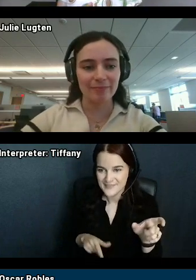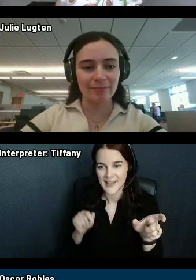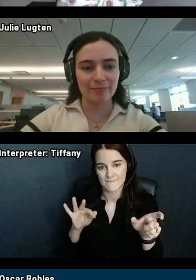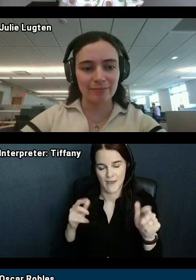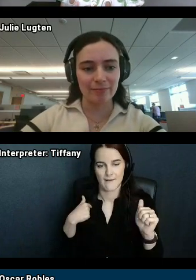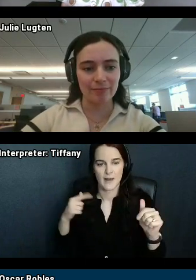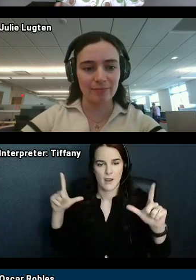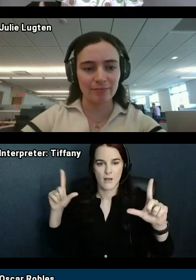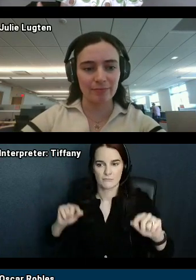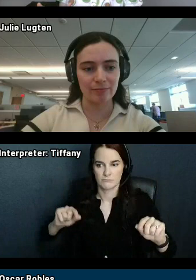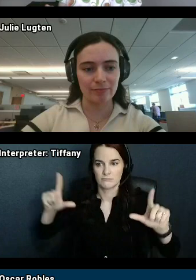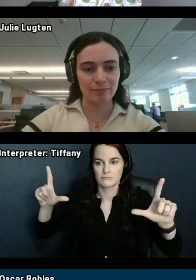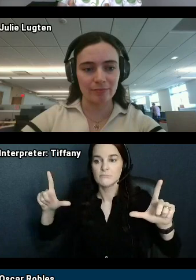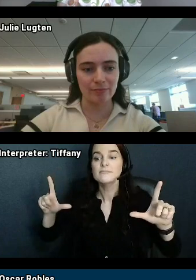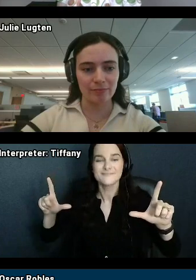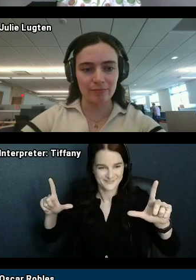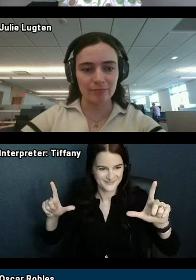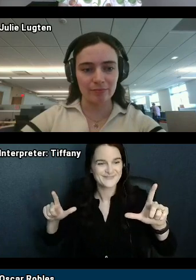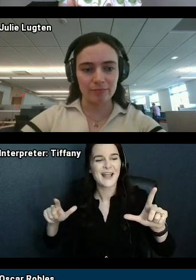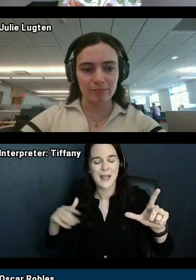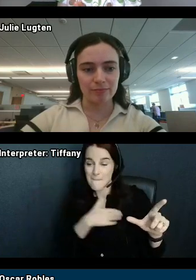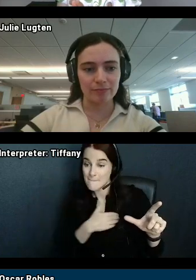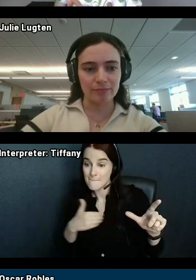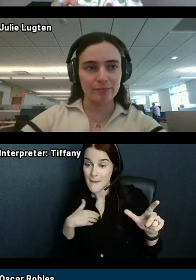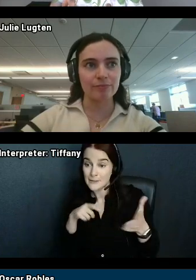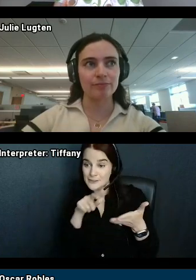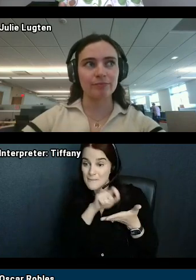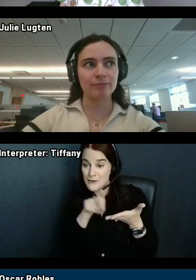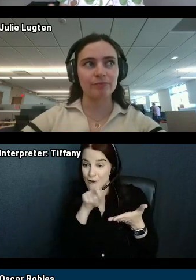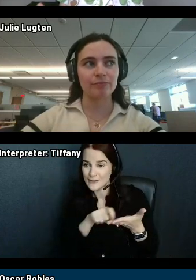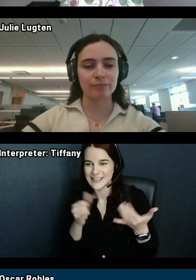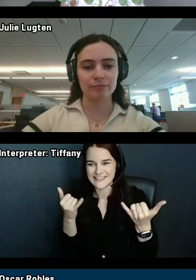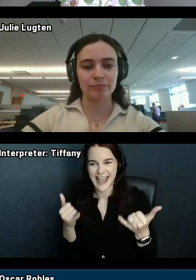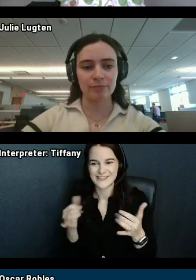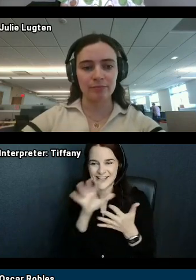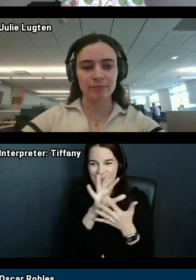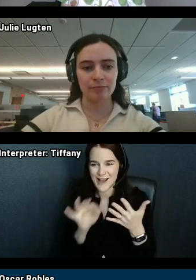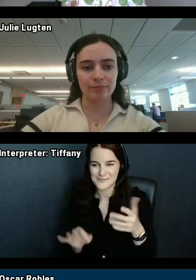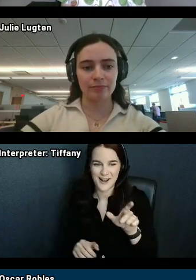So now I can see membership notes is an option on the left here.